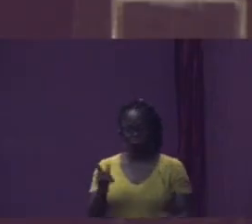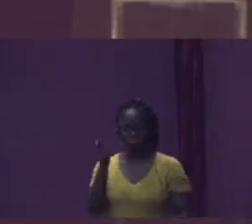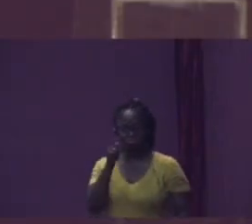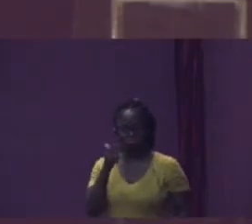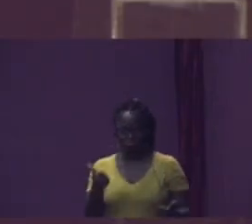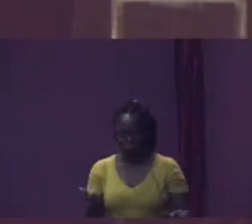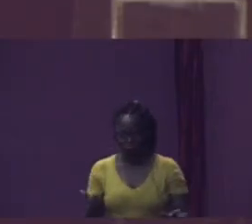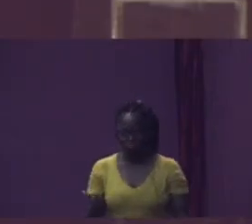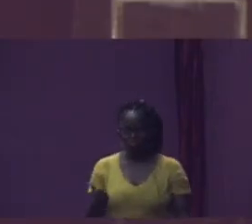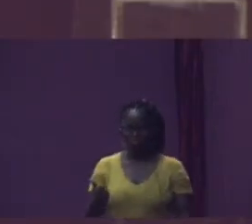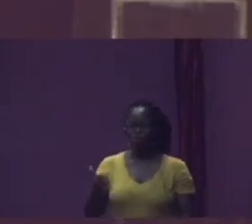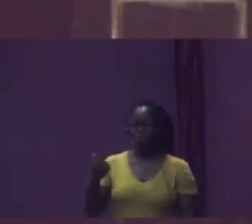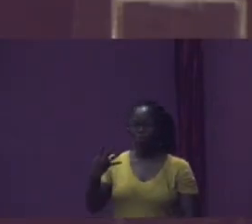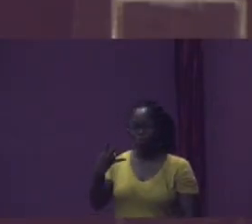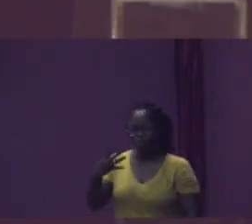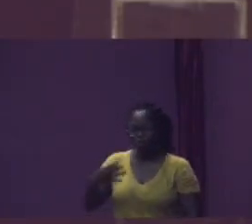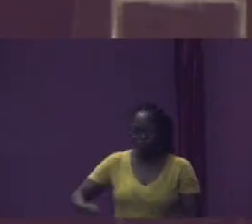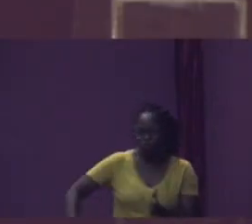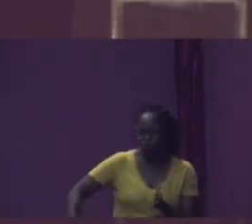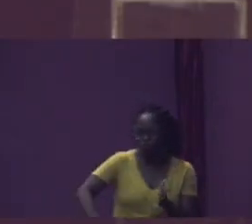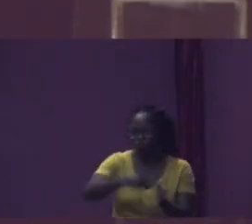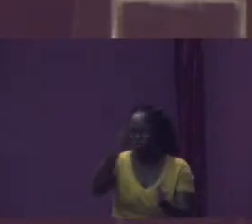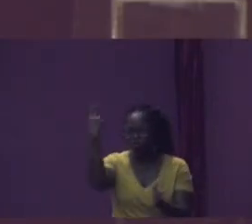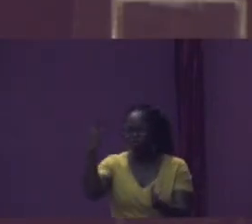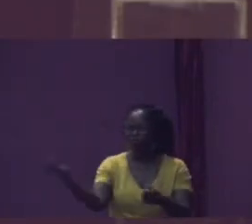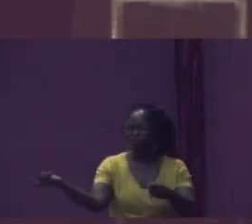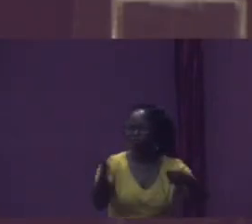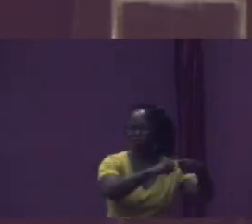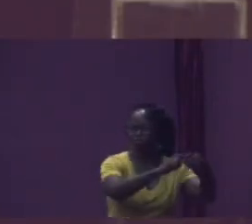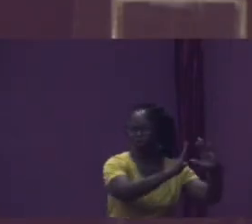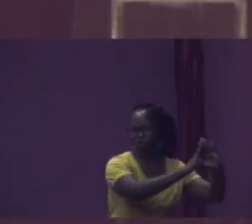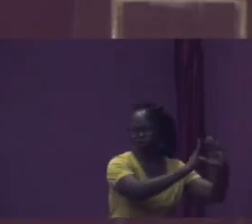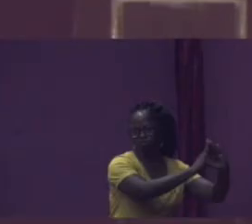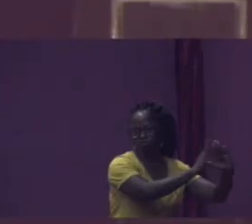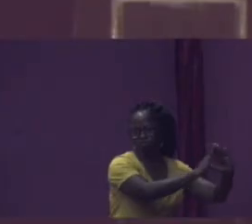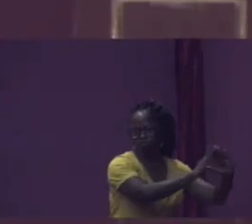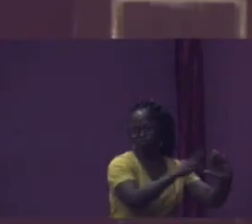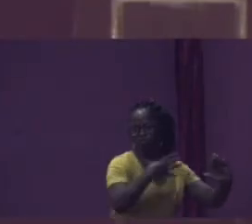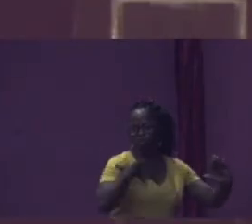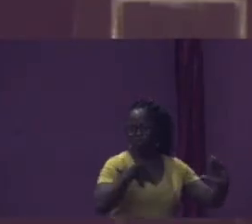She was discharged home in good condition with her 2-month-old son.